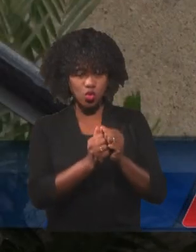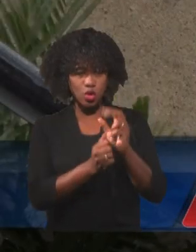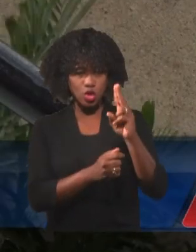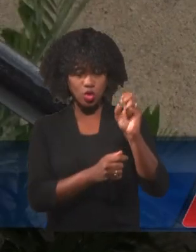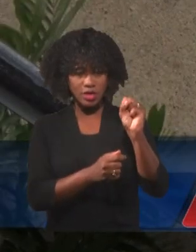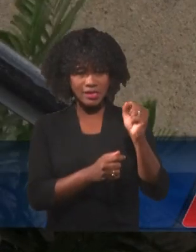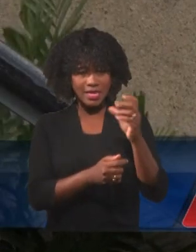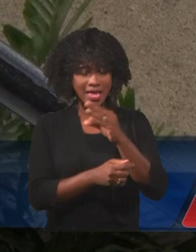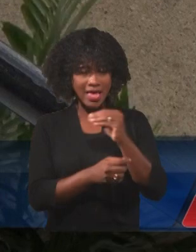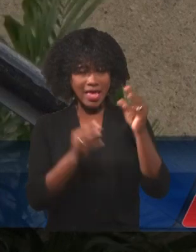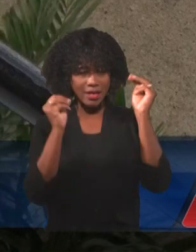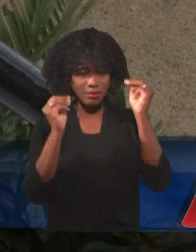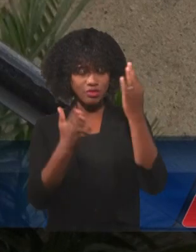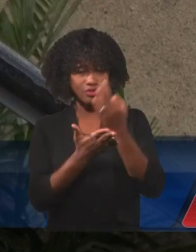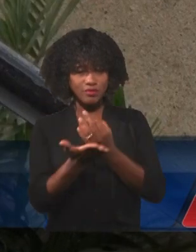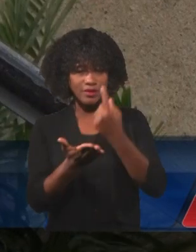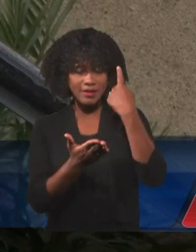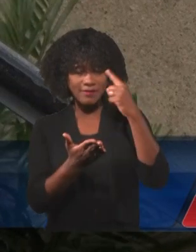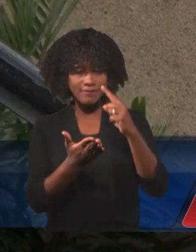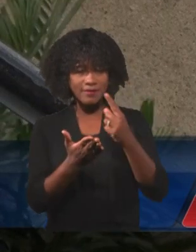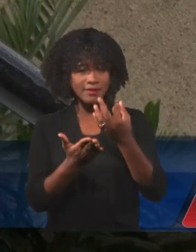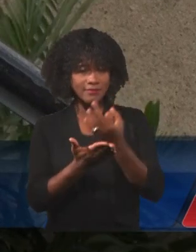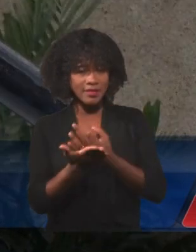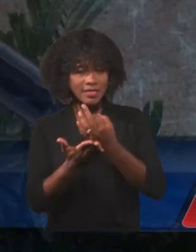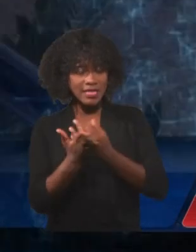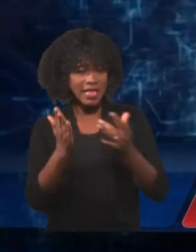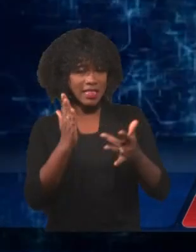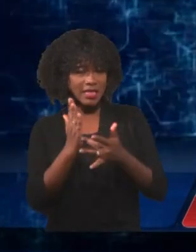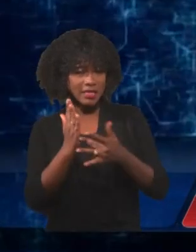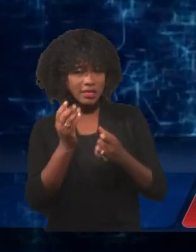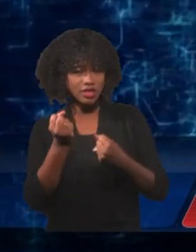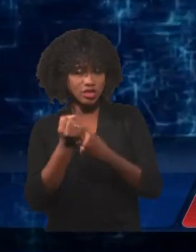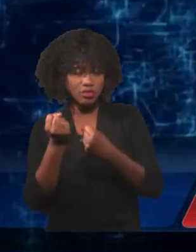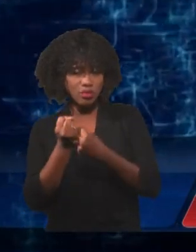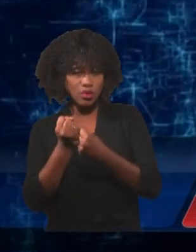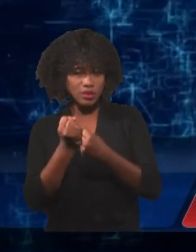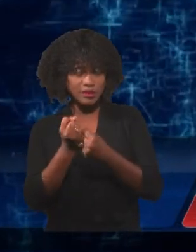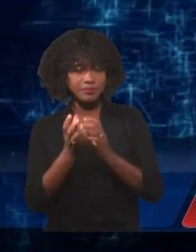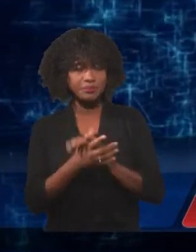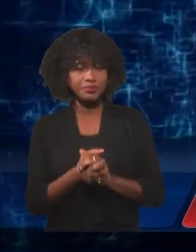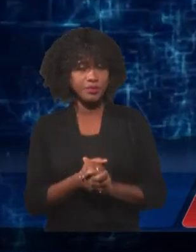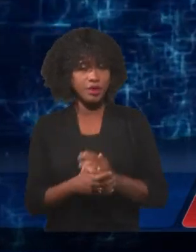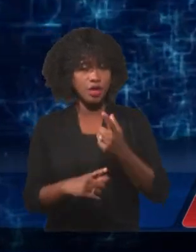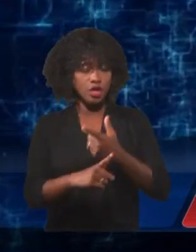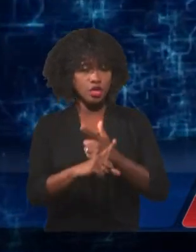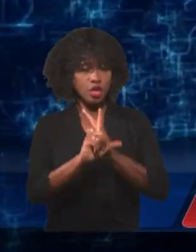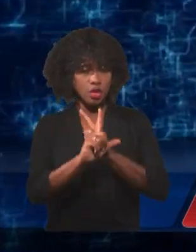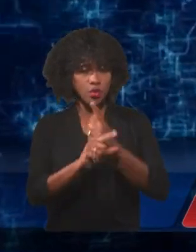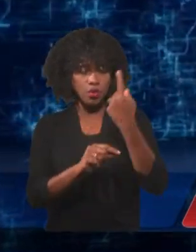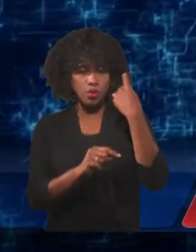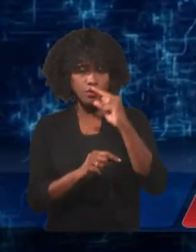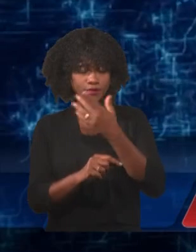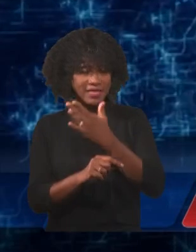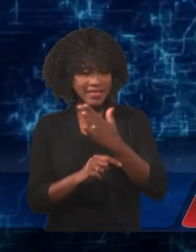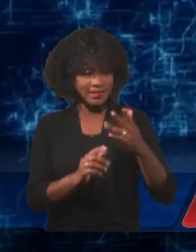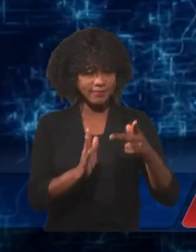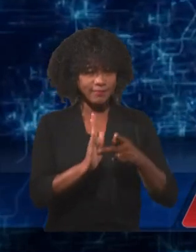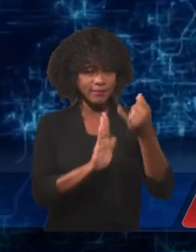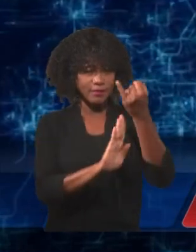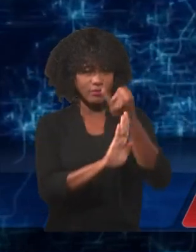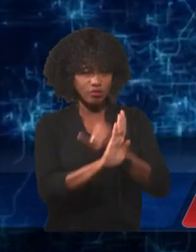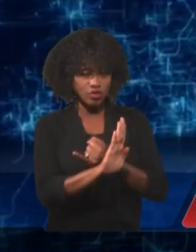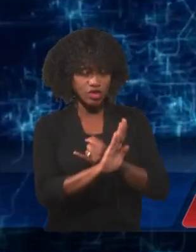of Finance for financial and technical support for several projects. And while the loan facility covers a wide range of projects